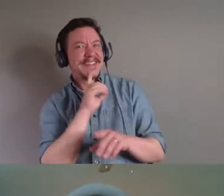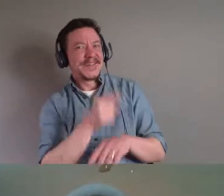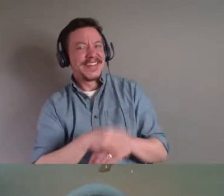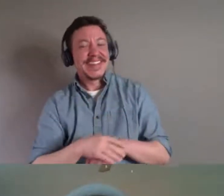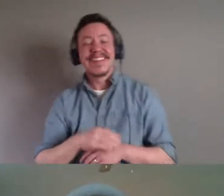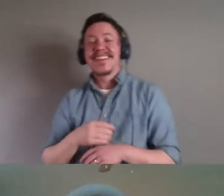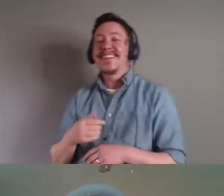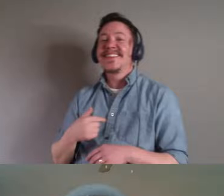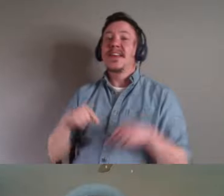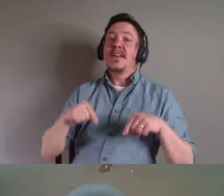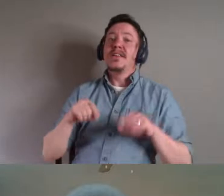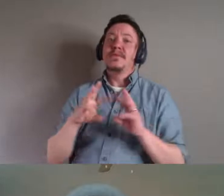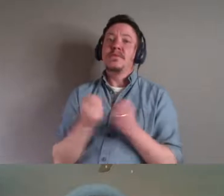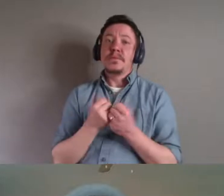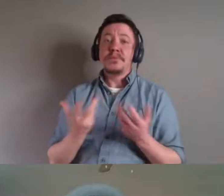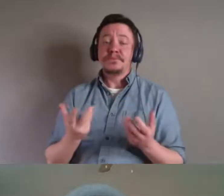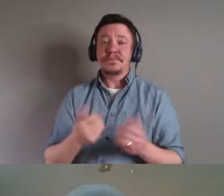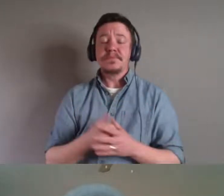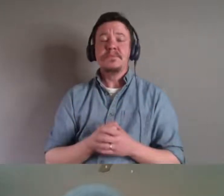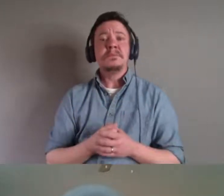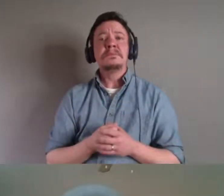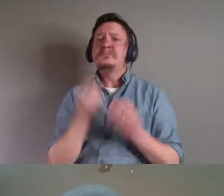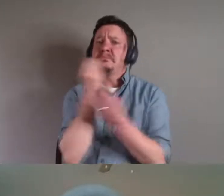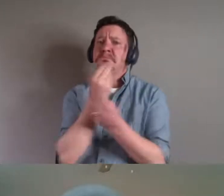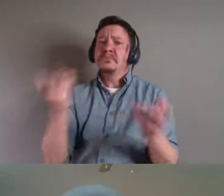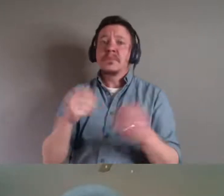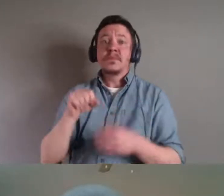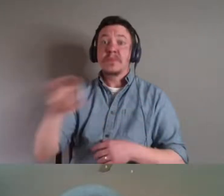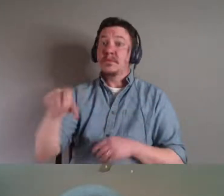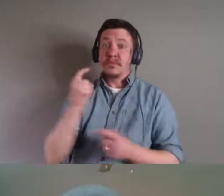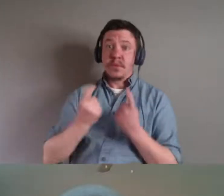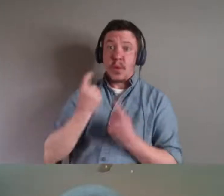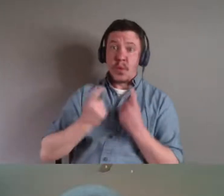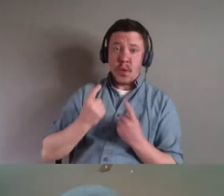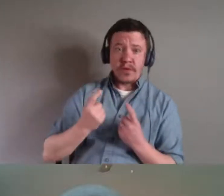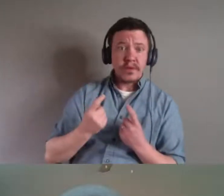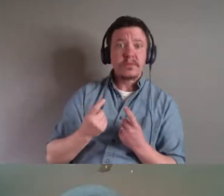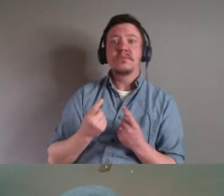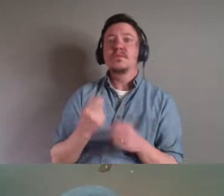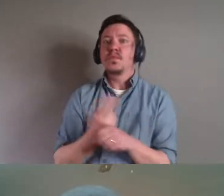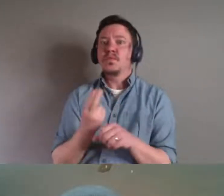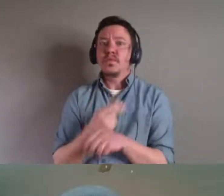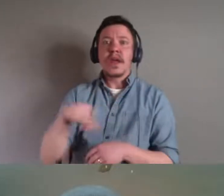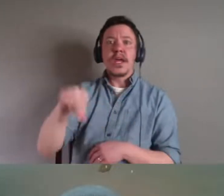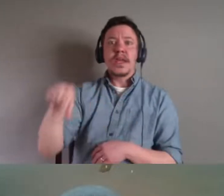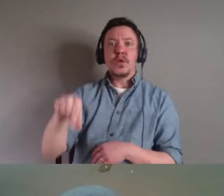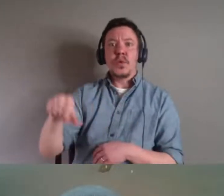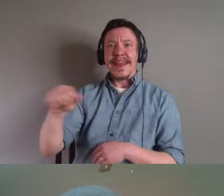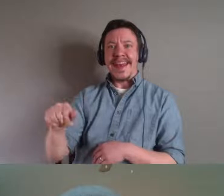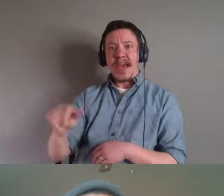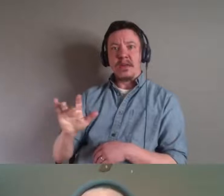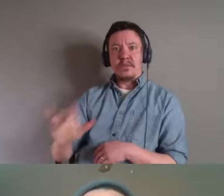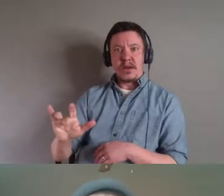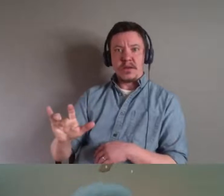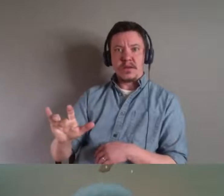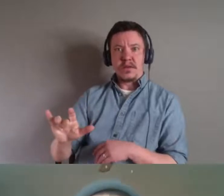for this webinar, I'll just say, if you have questions, feel free to put them in the Q&A section. I